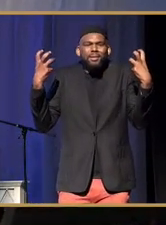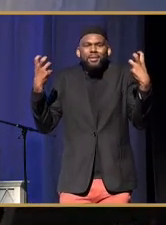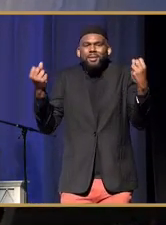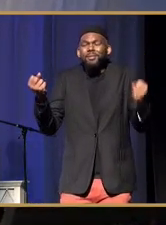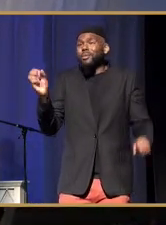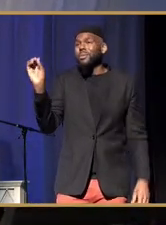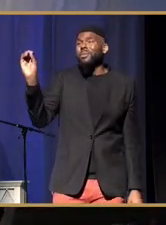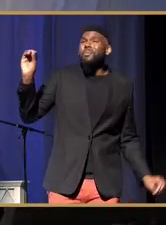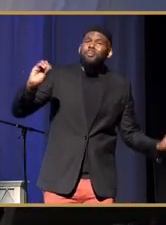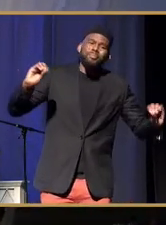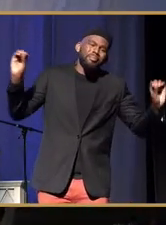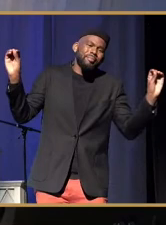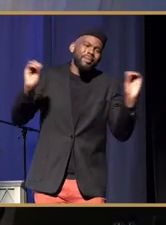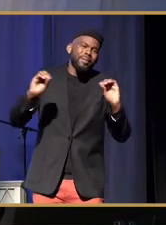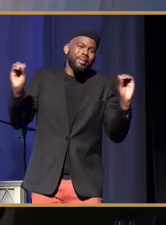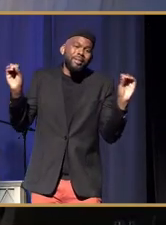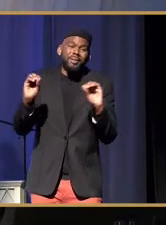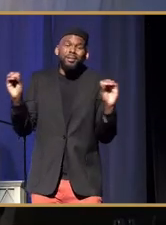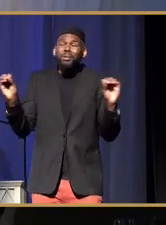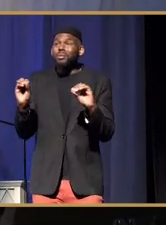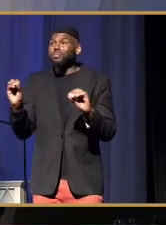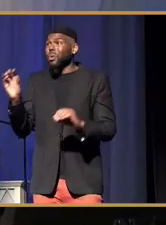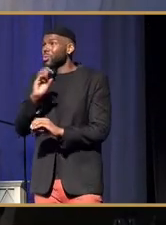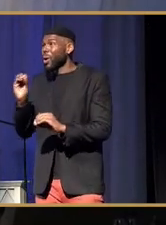feel no hurt.